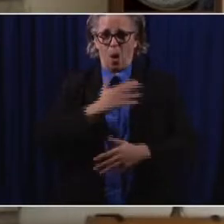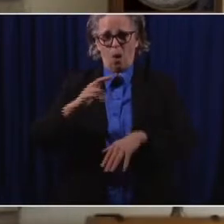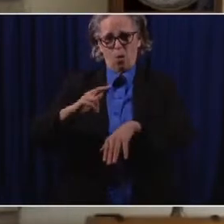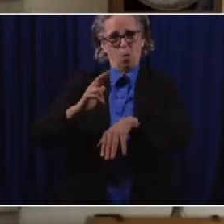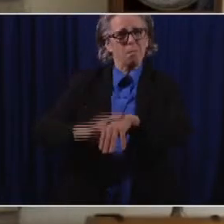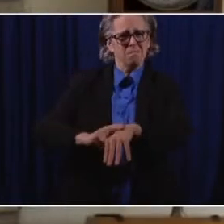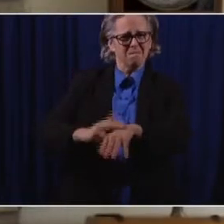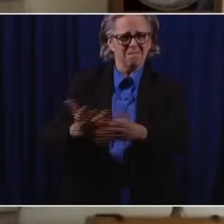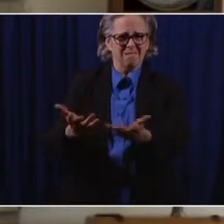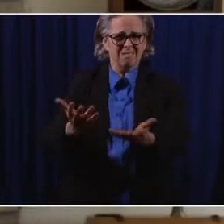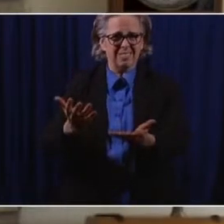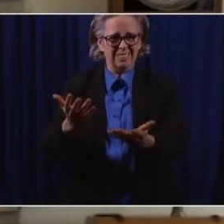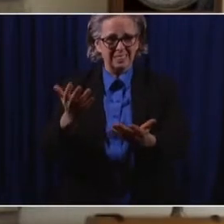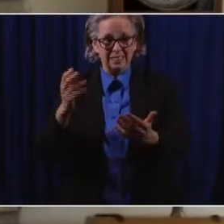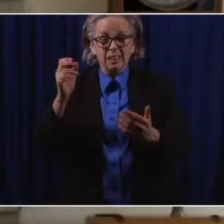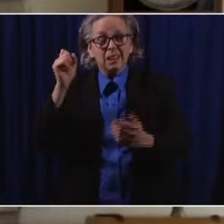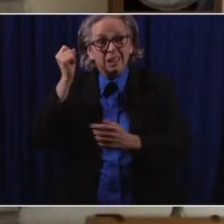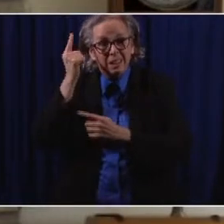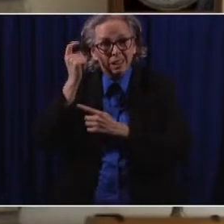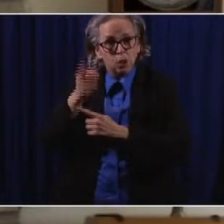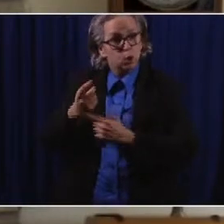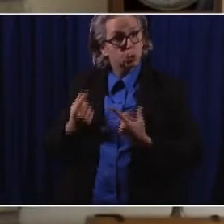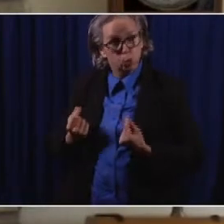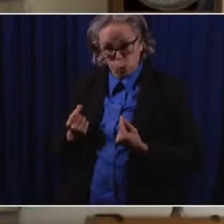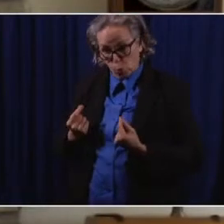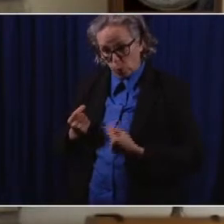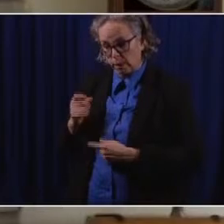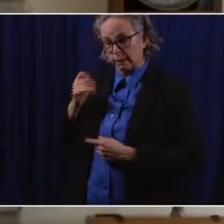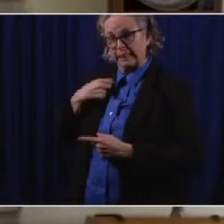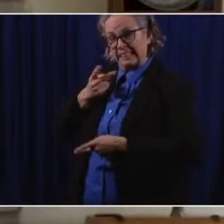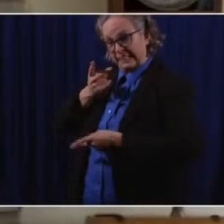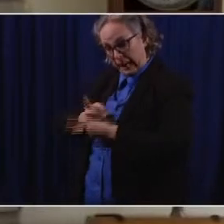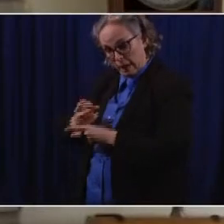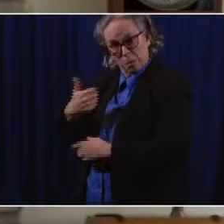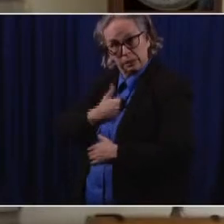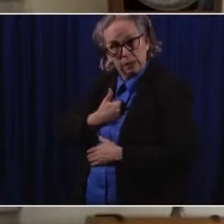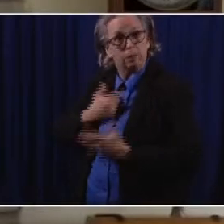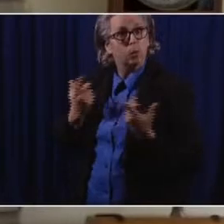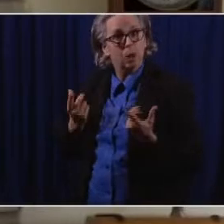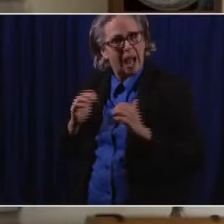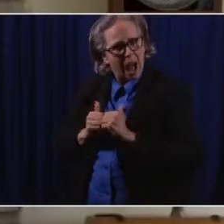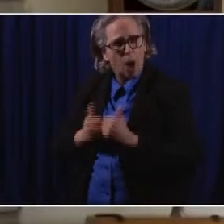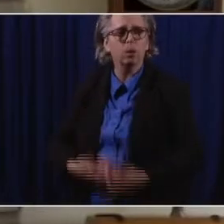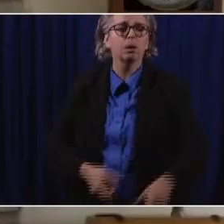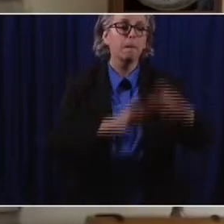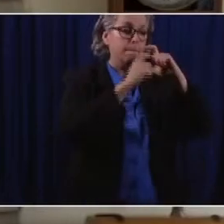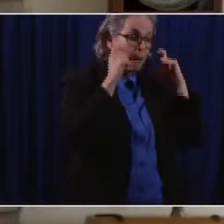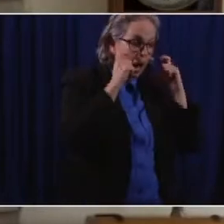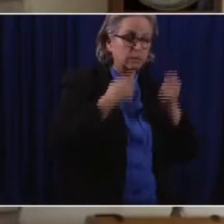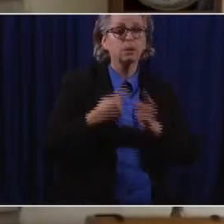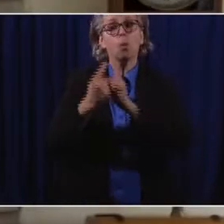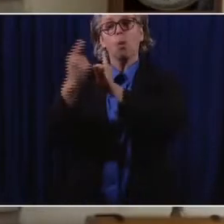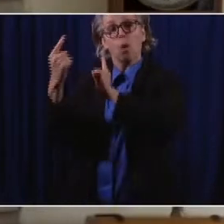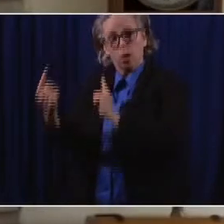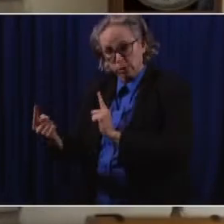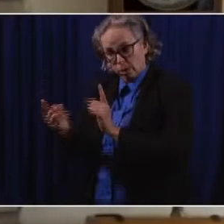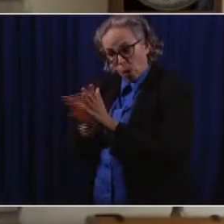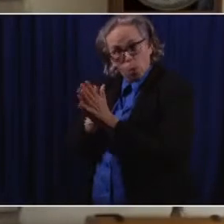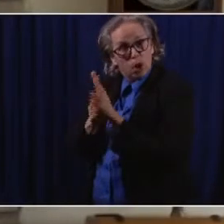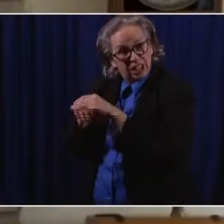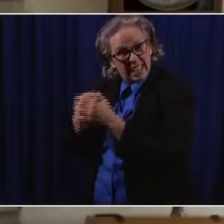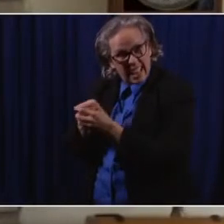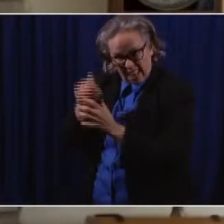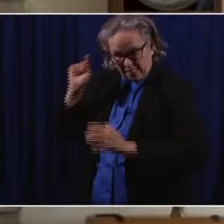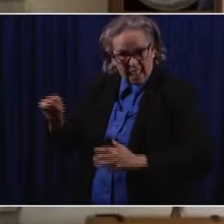things. That, of course, means wearing masks, keeping our distance, washing our hands, avoiding large